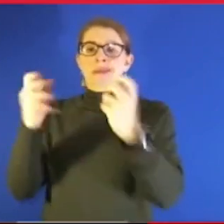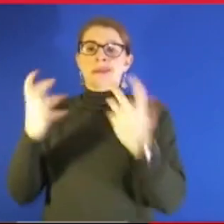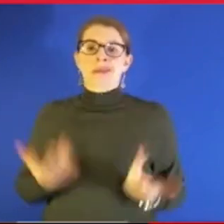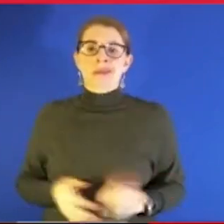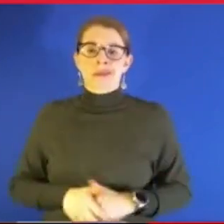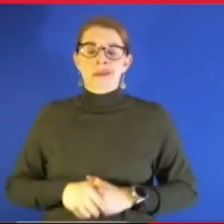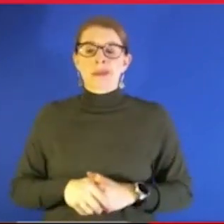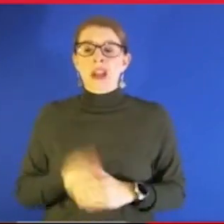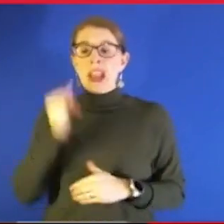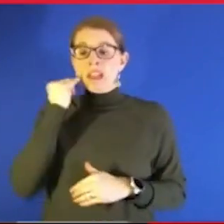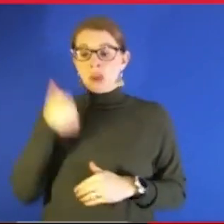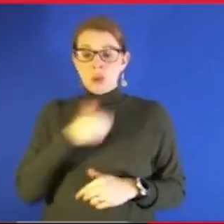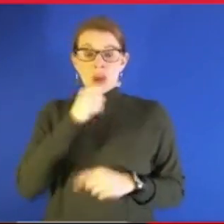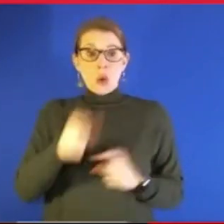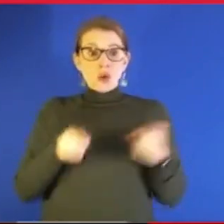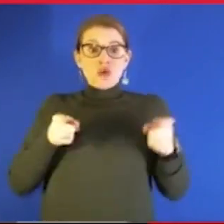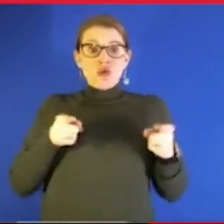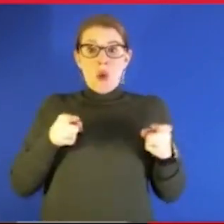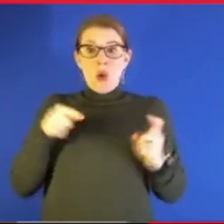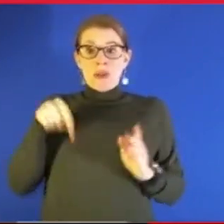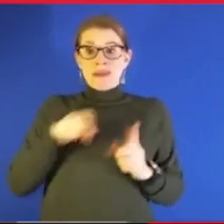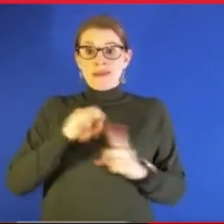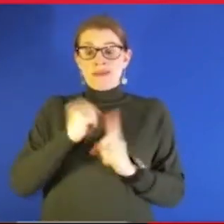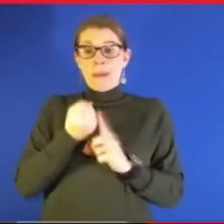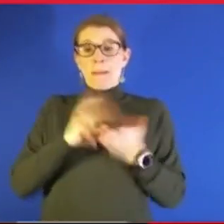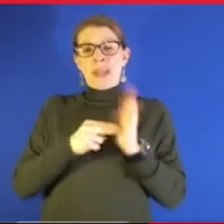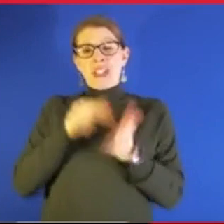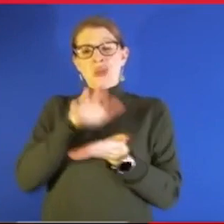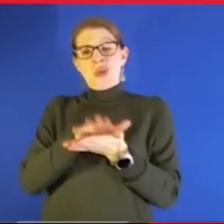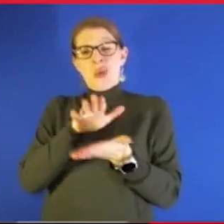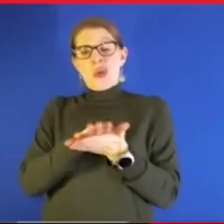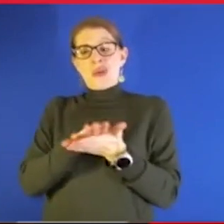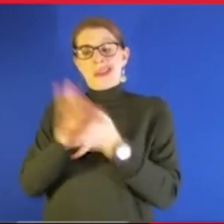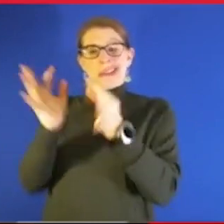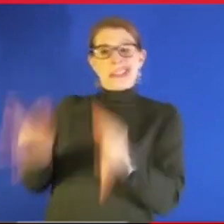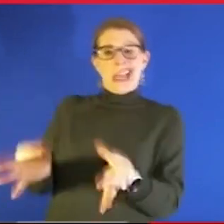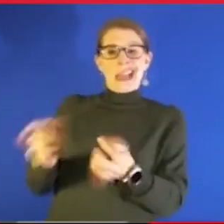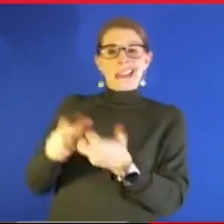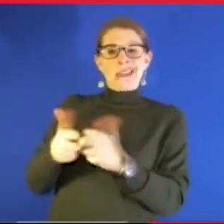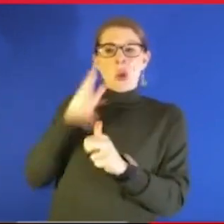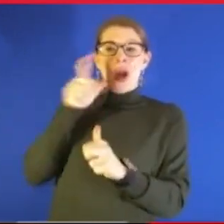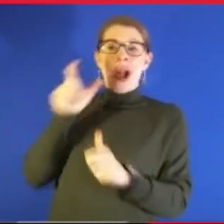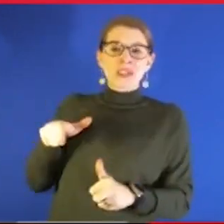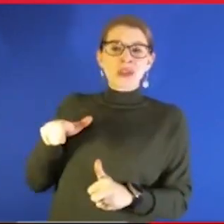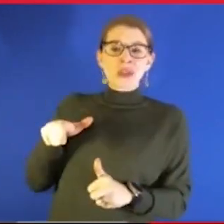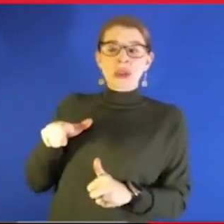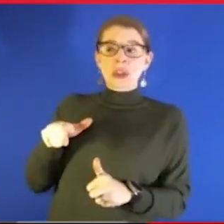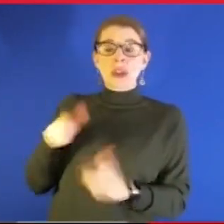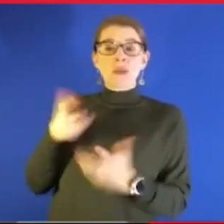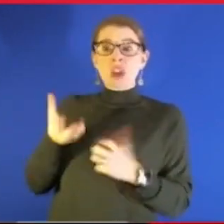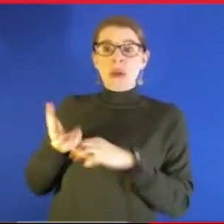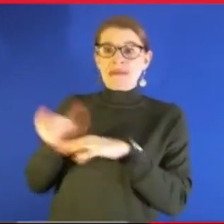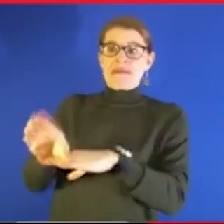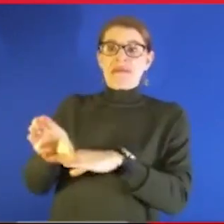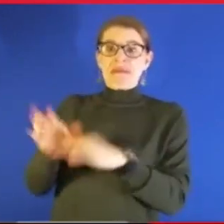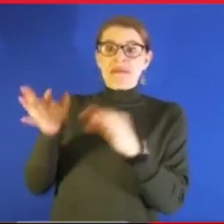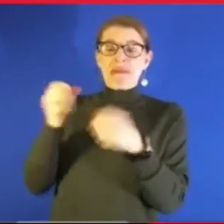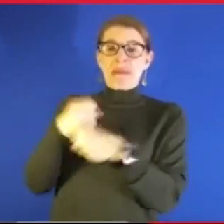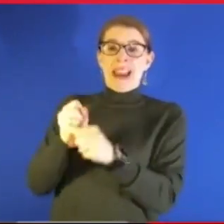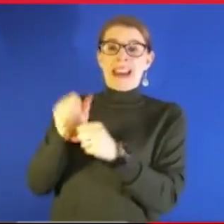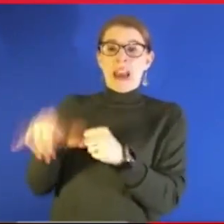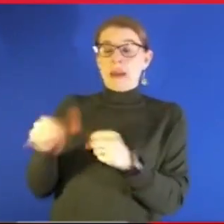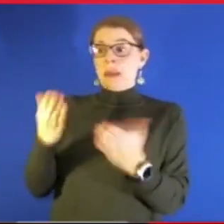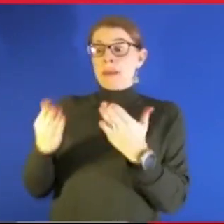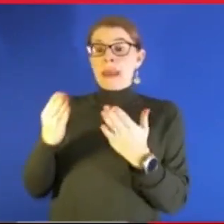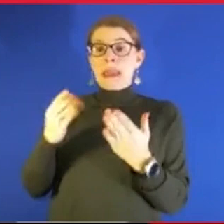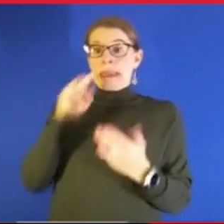get this under control, you're going to see schools making a difficult decision, which we don't want to have to make them make, which is maybe the kids can't come